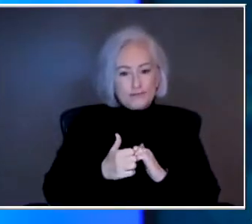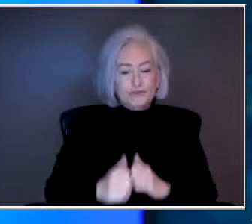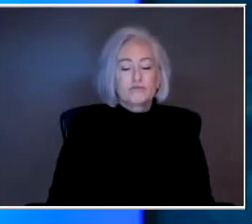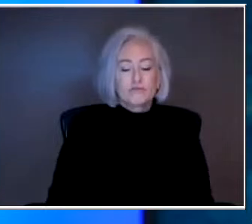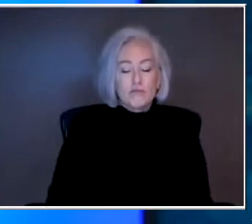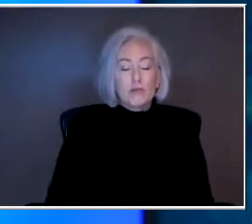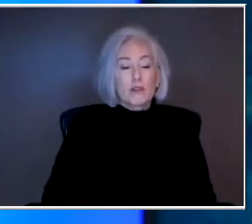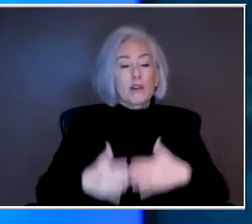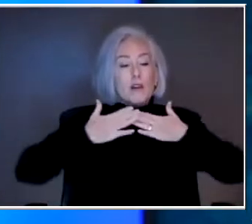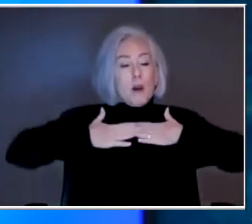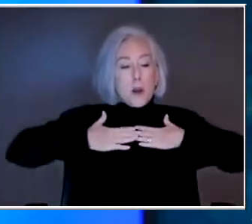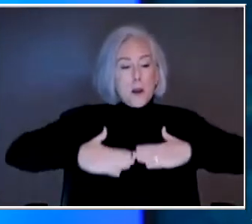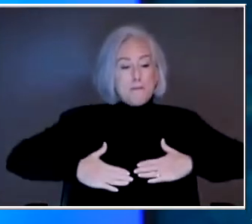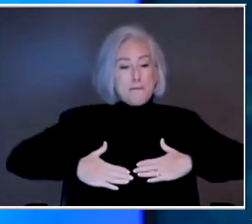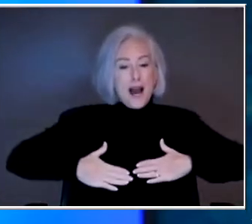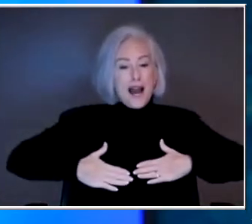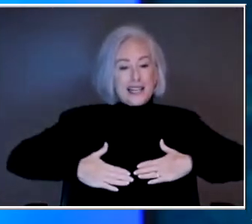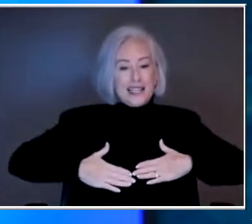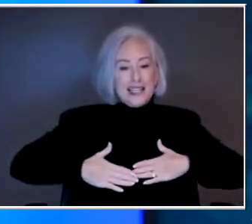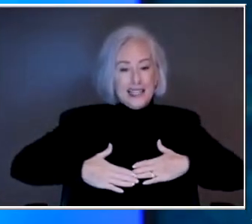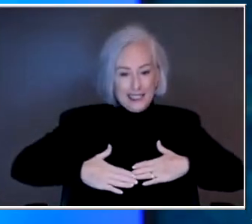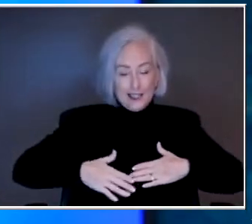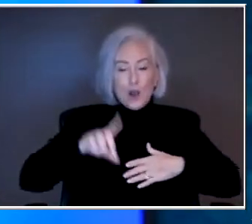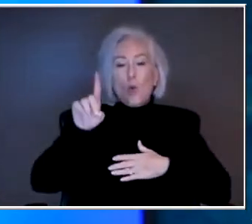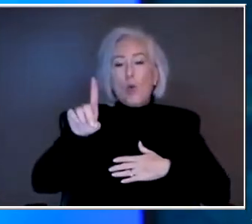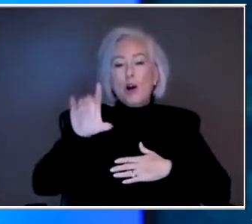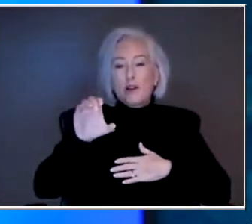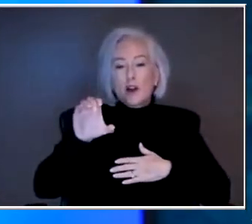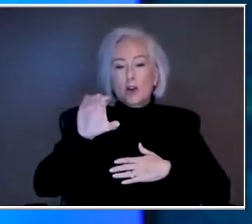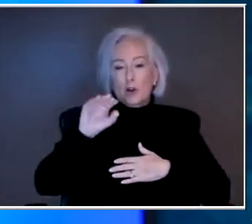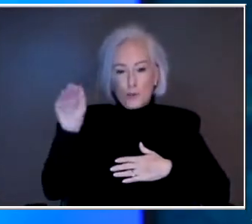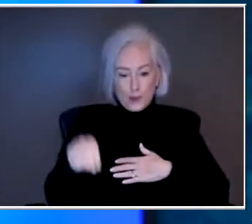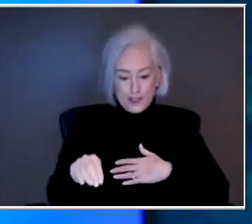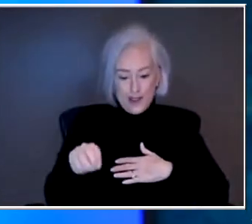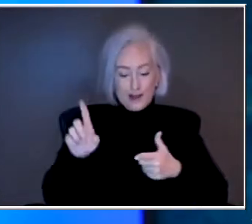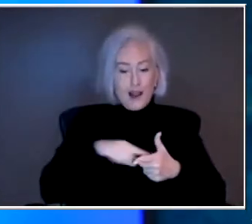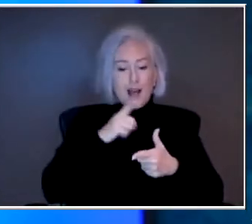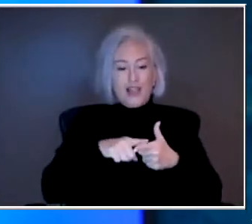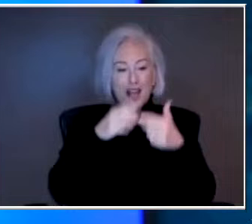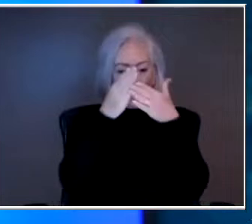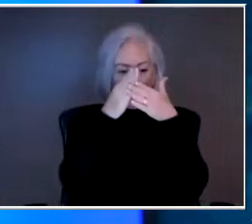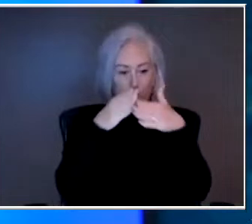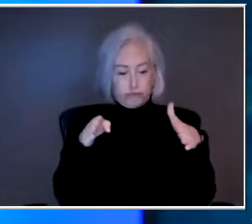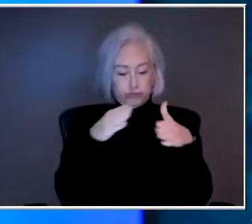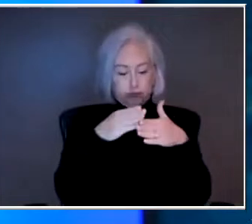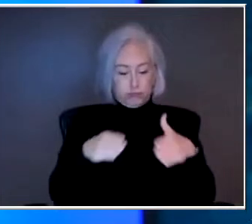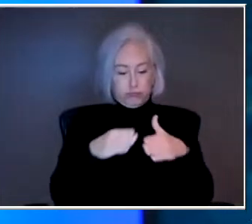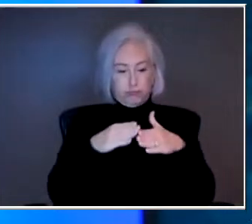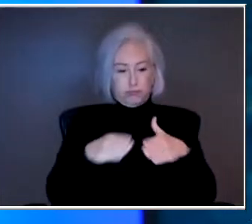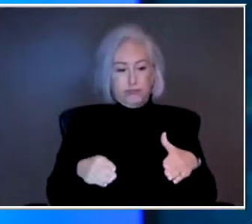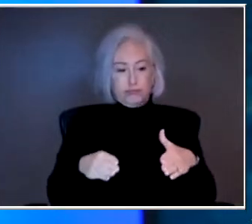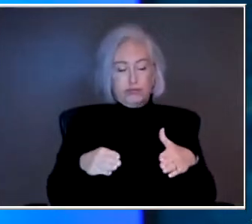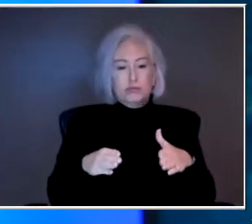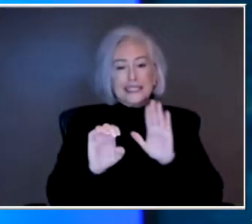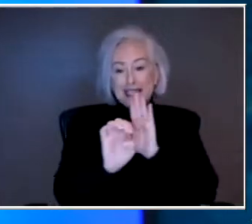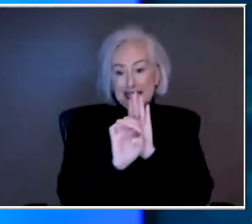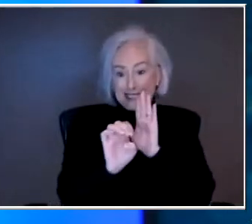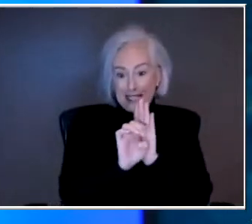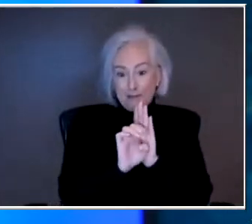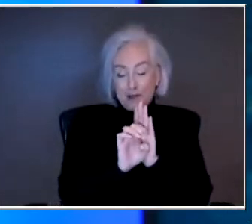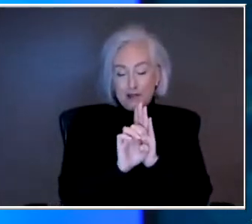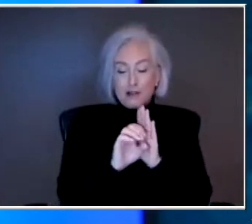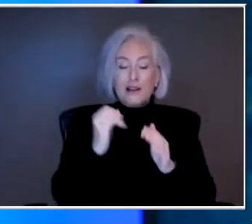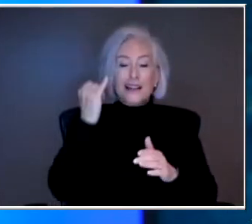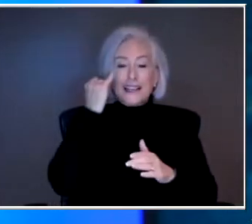we assume that the body is 100%, and then we break it down into smaller parts so that when we're looking at a patient, we can get a